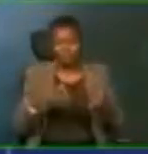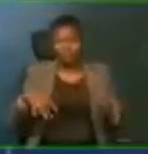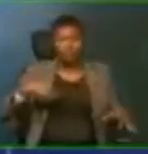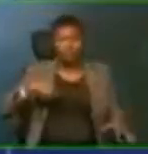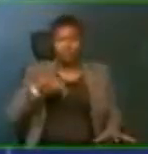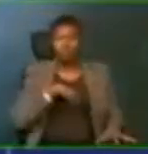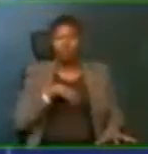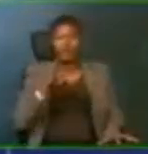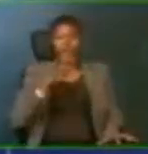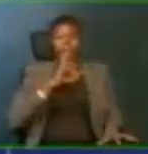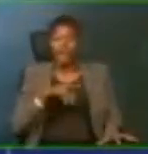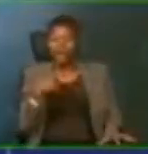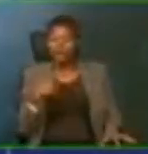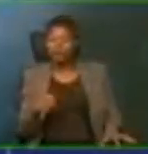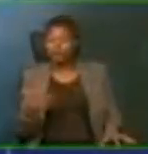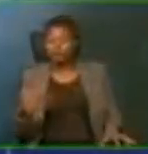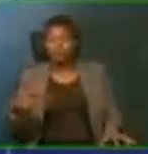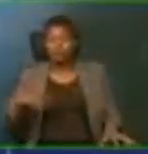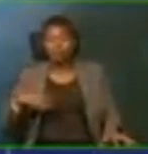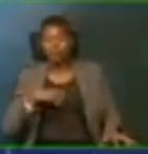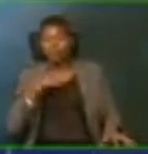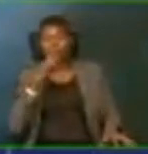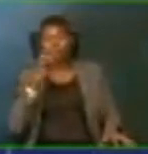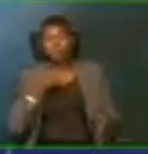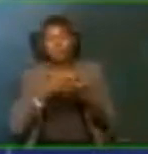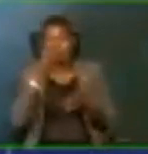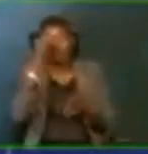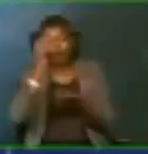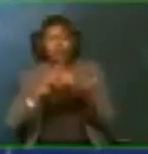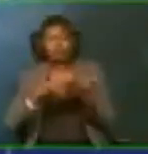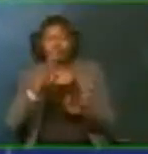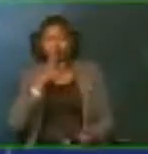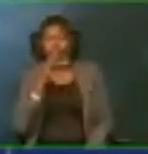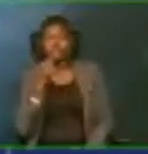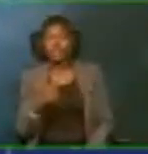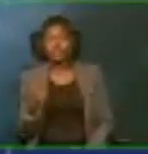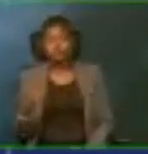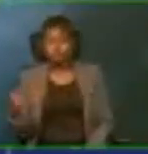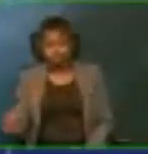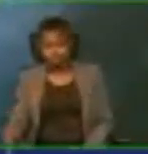are tools. We must learn to be tools.